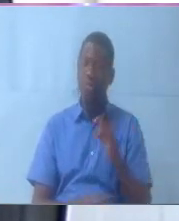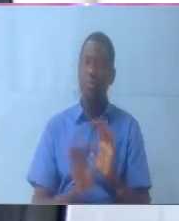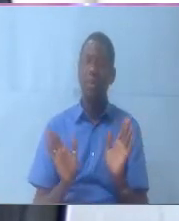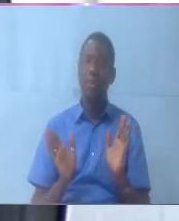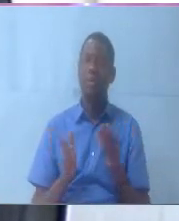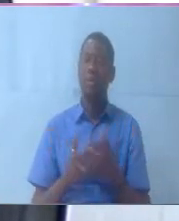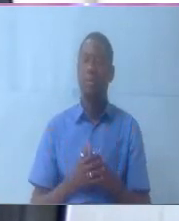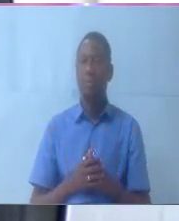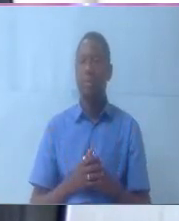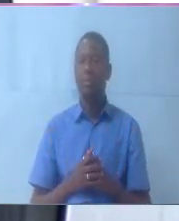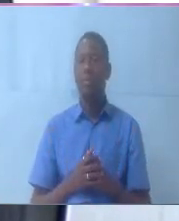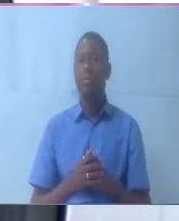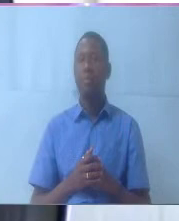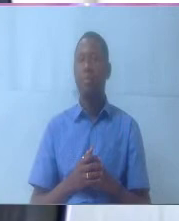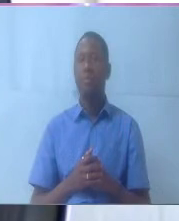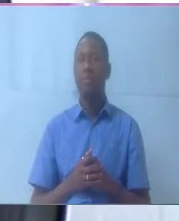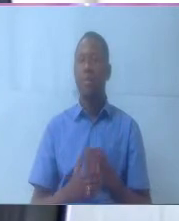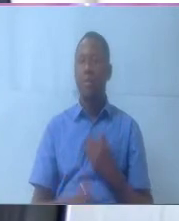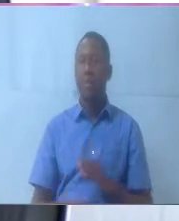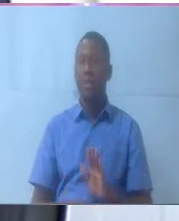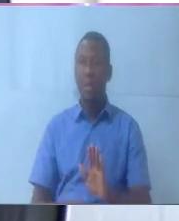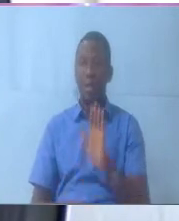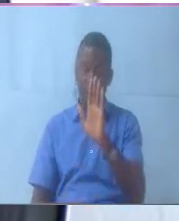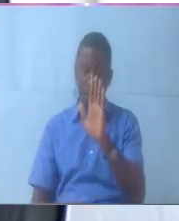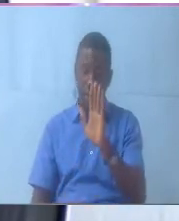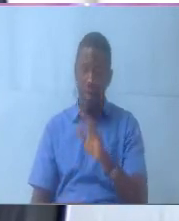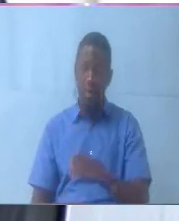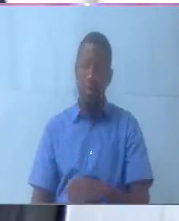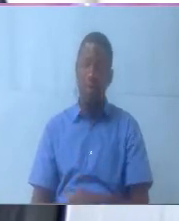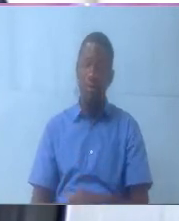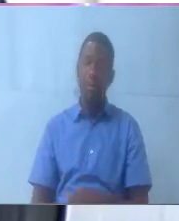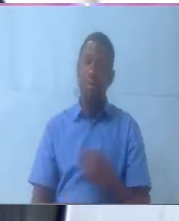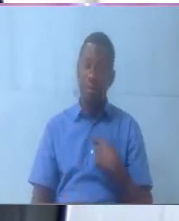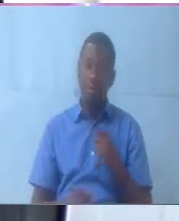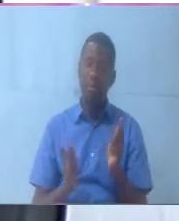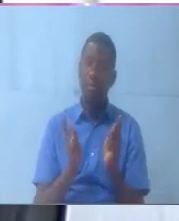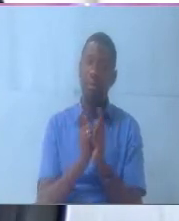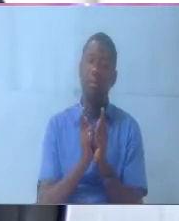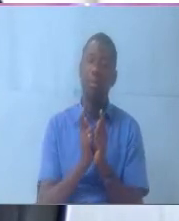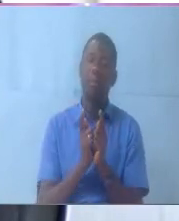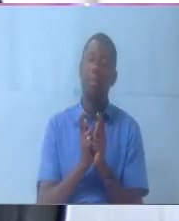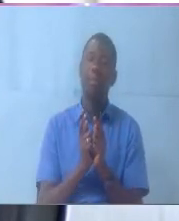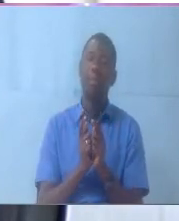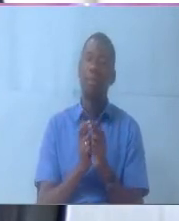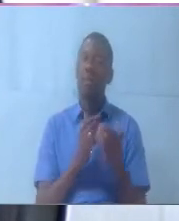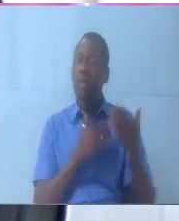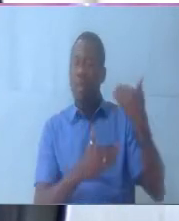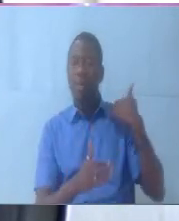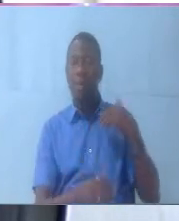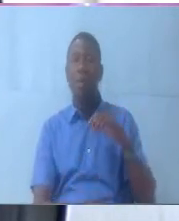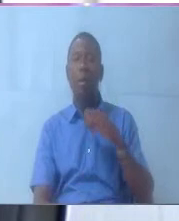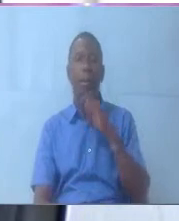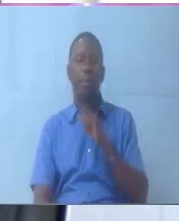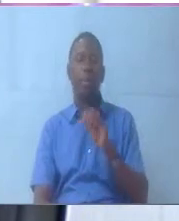menkeye. Bankoye. Later, I met the then master Buba